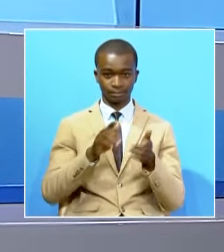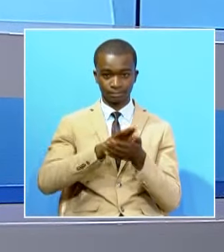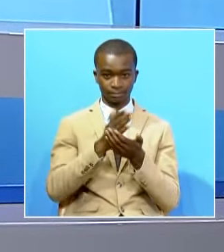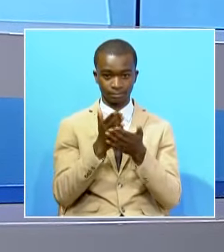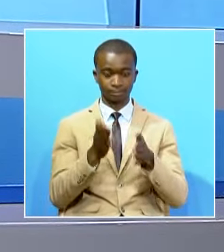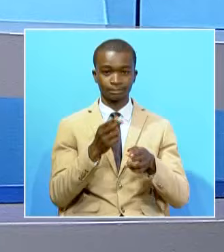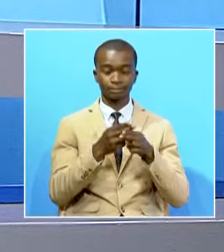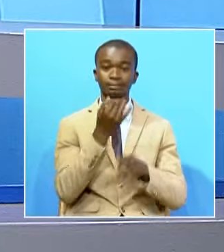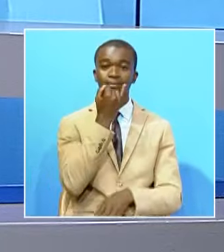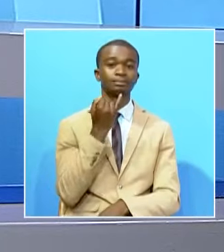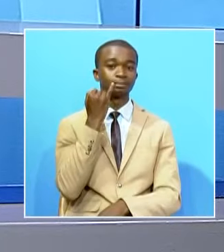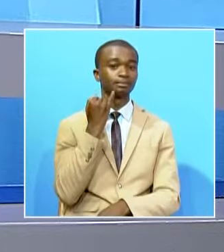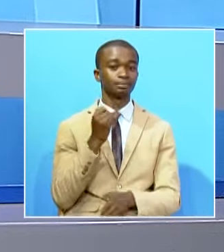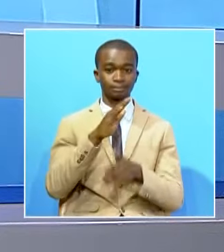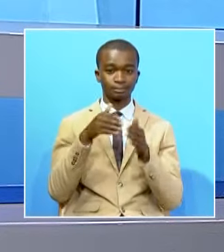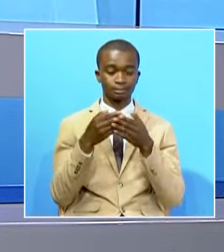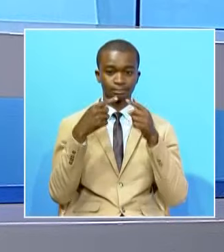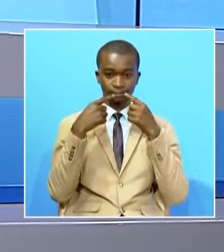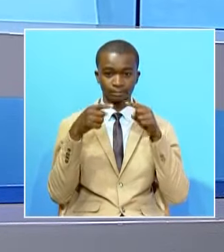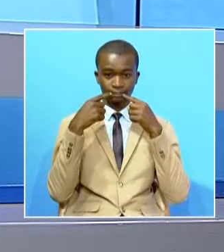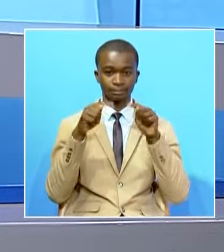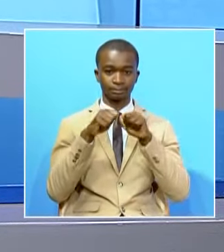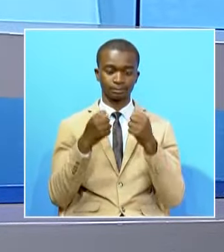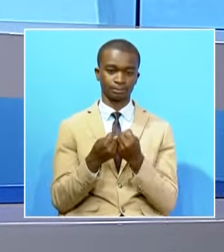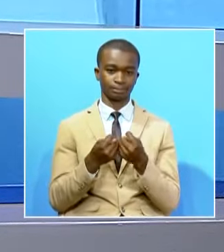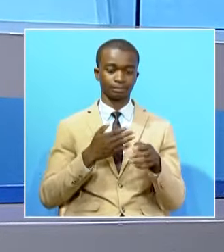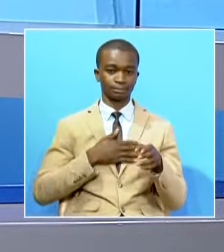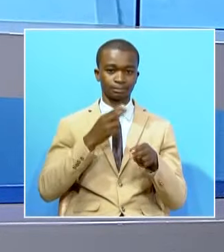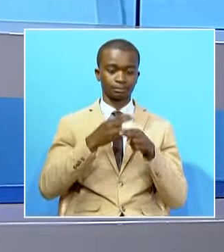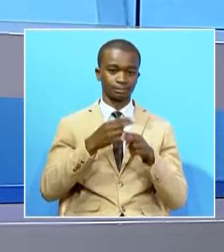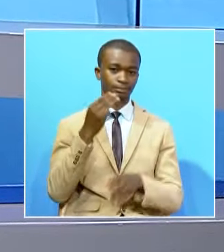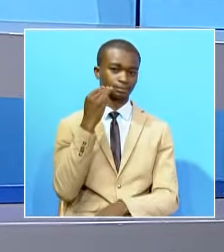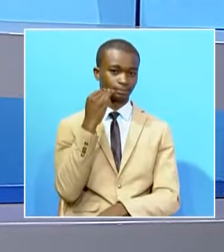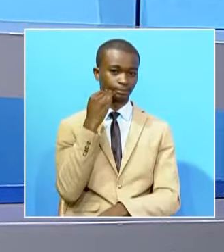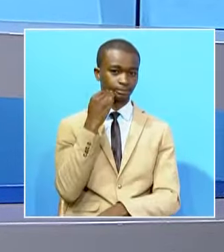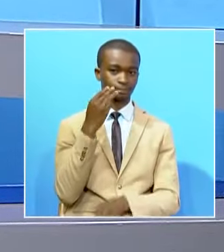Joas Chikombwe, and the entire news production crew, my name is Nambula Mwangala. Thank you for watching.